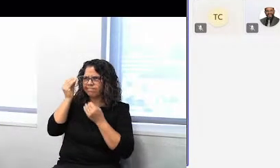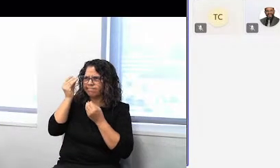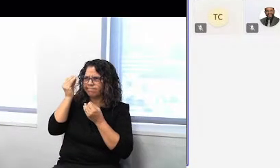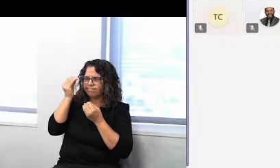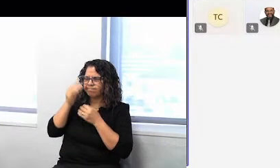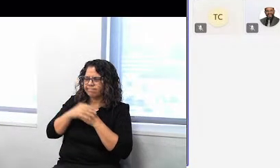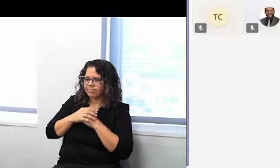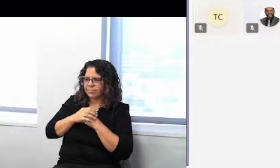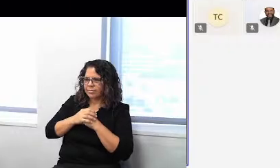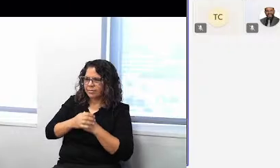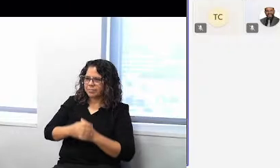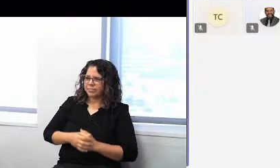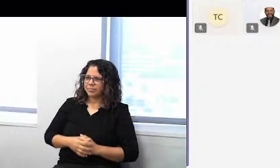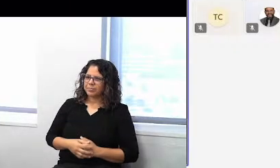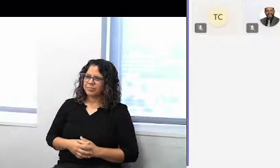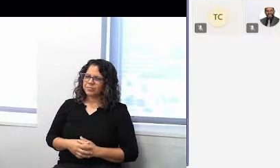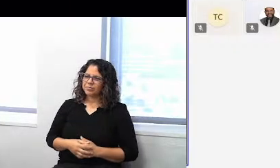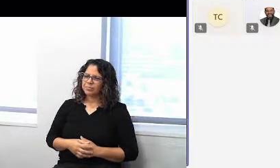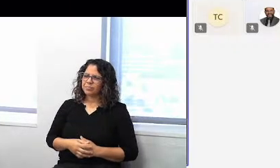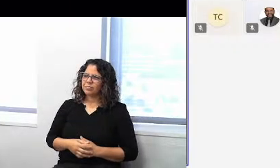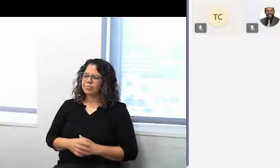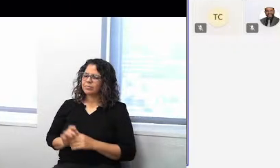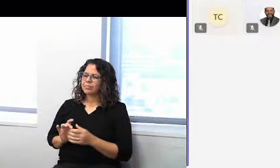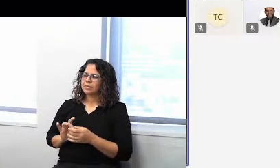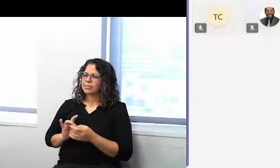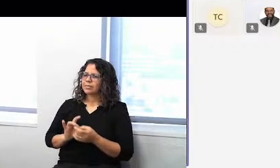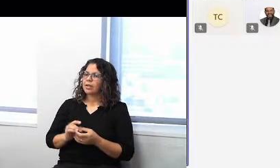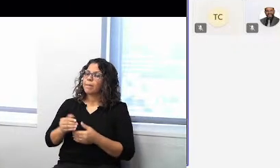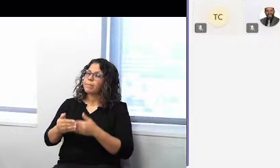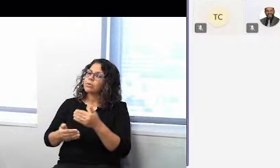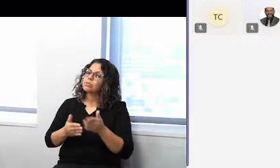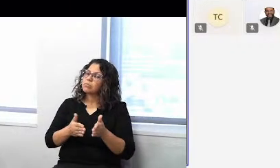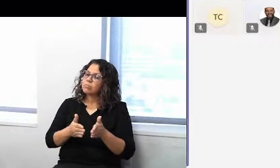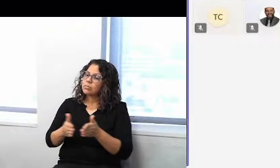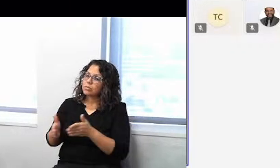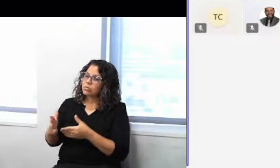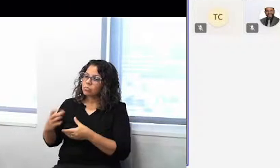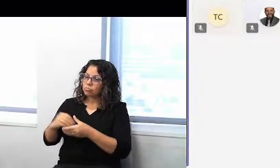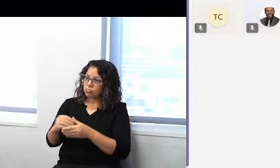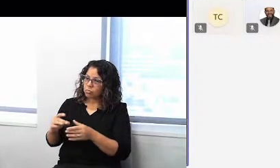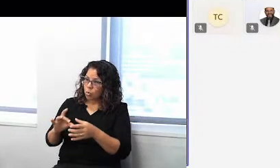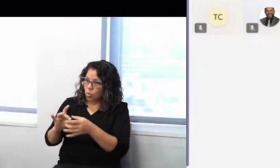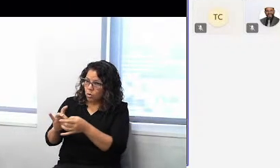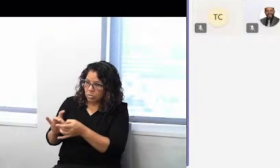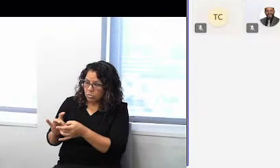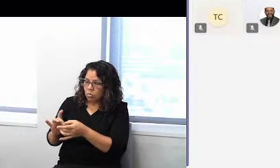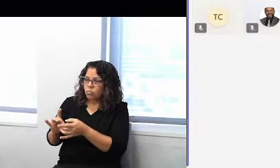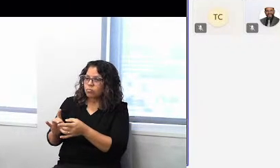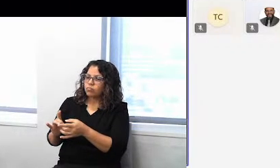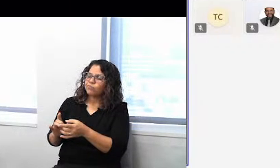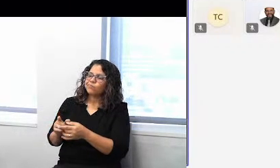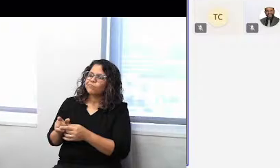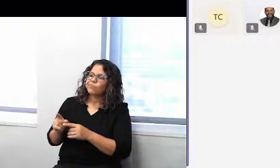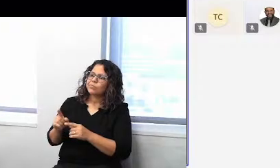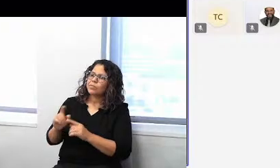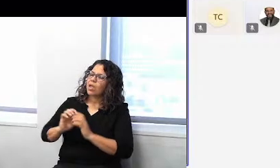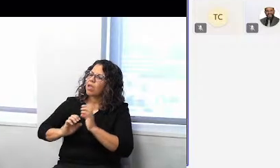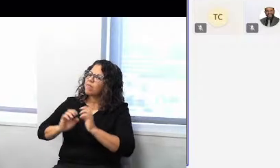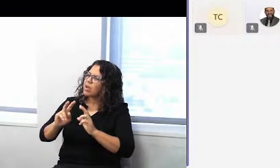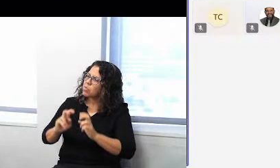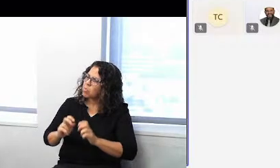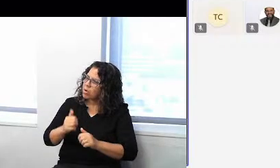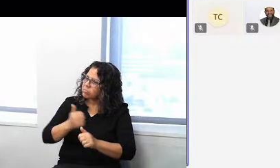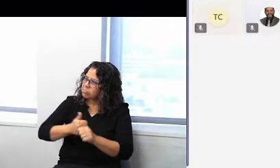about the interconnection planning process. Do you go project by project right now, or do you create a cluster of projects and try